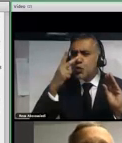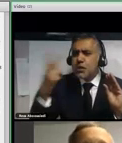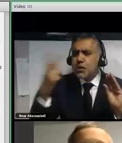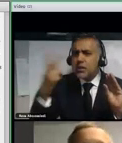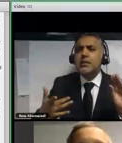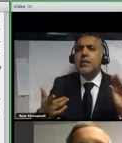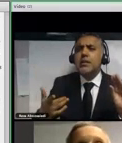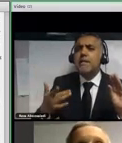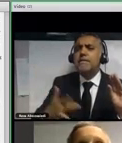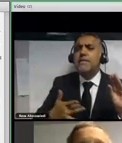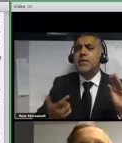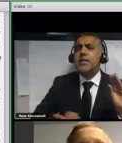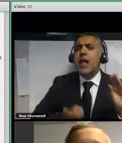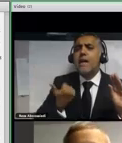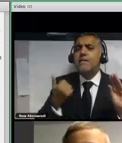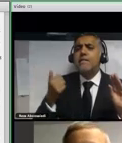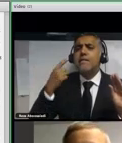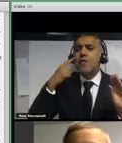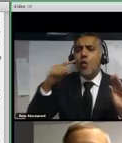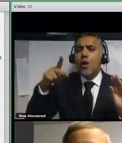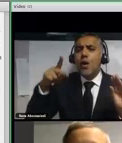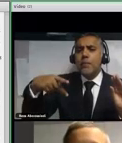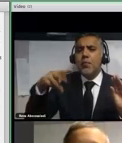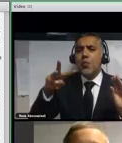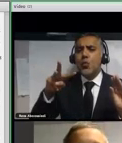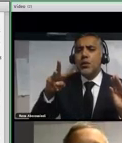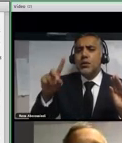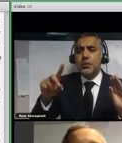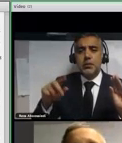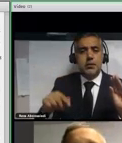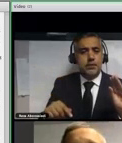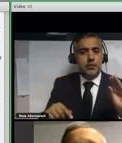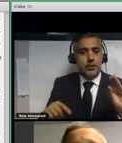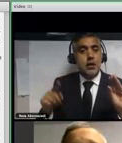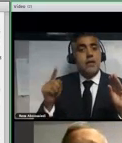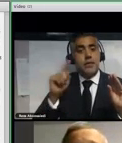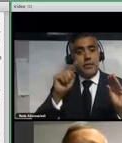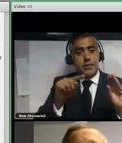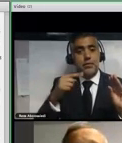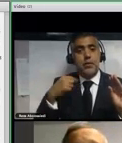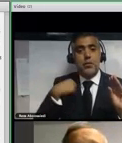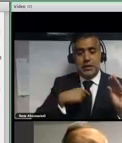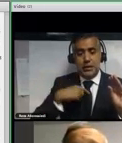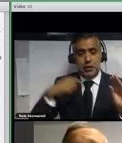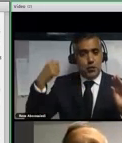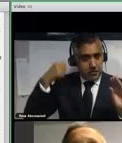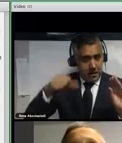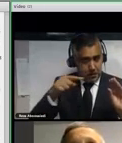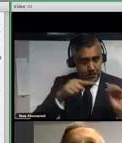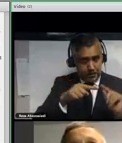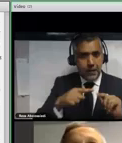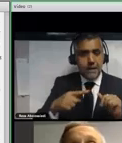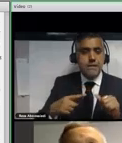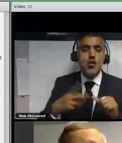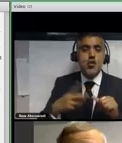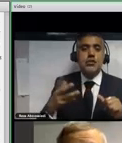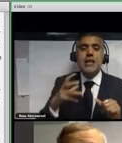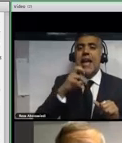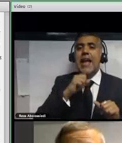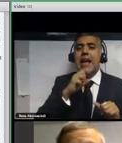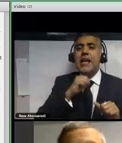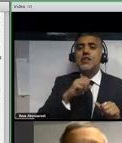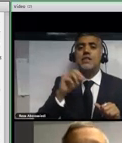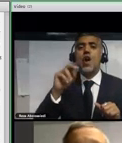with disabilities. And here are some issues that we need to keep in mind. The first one I began talking about already, which is age of